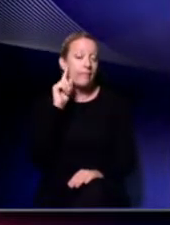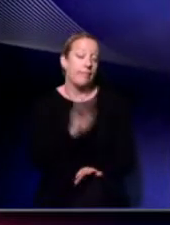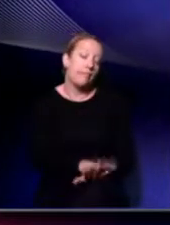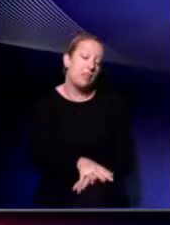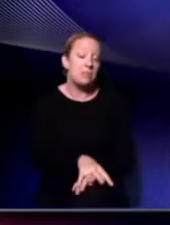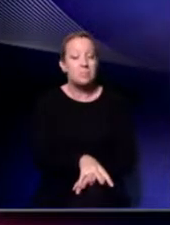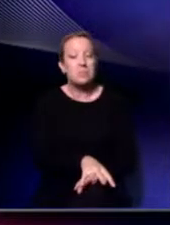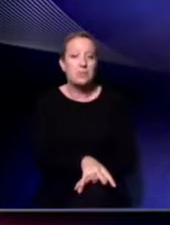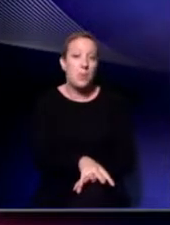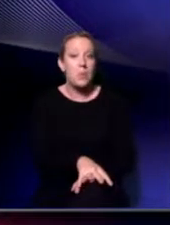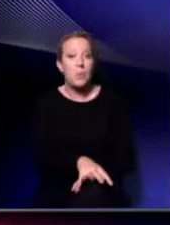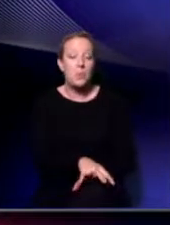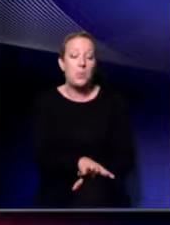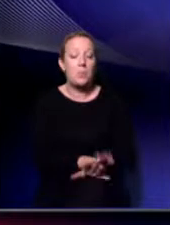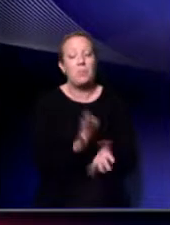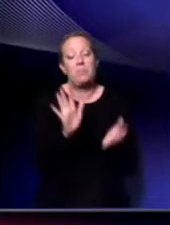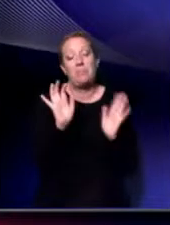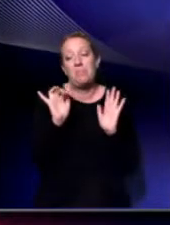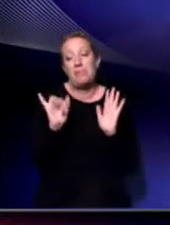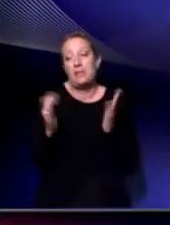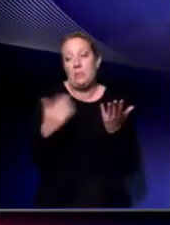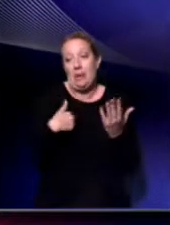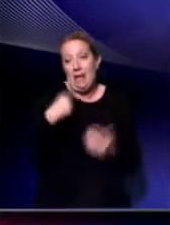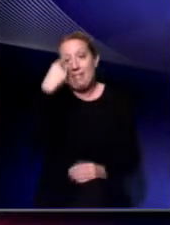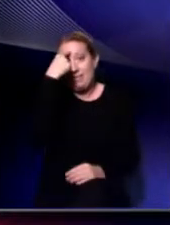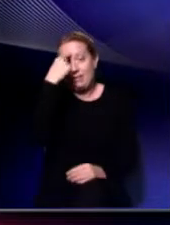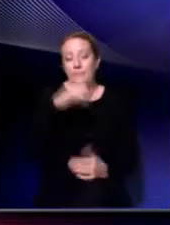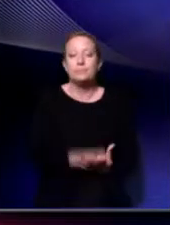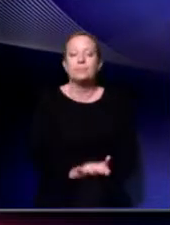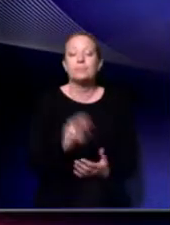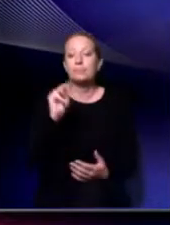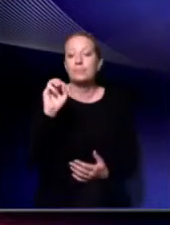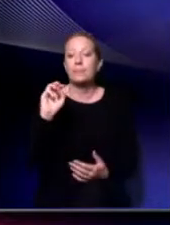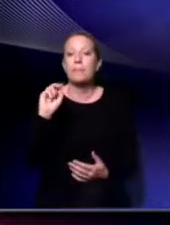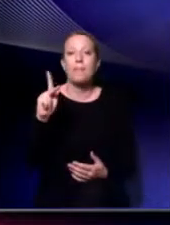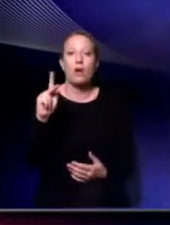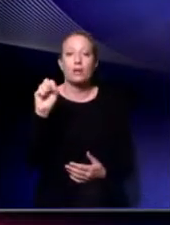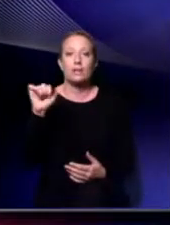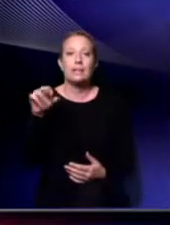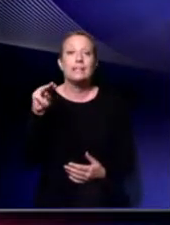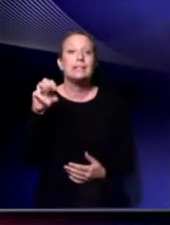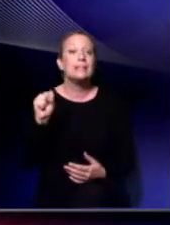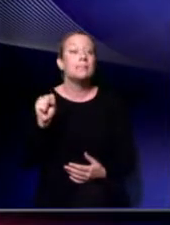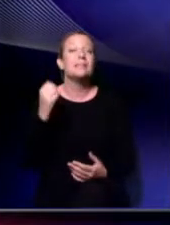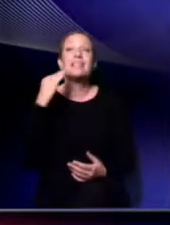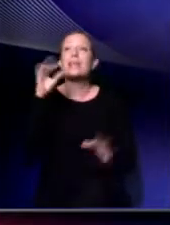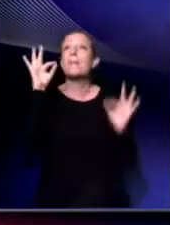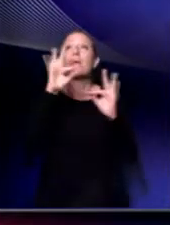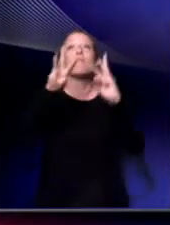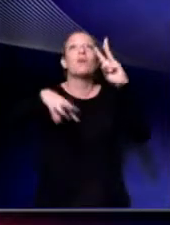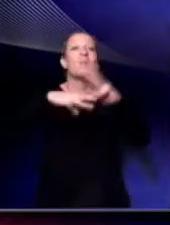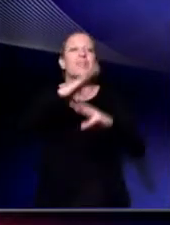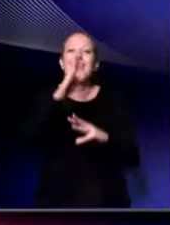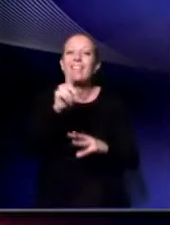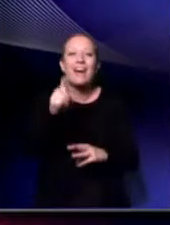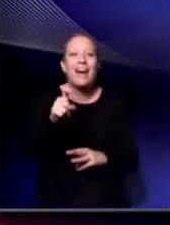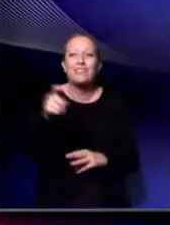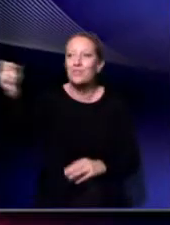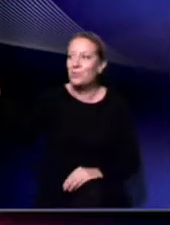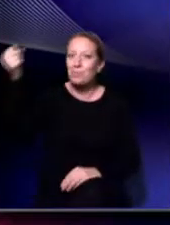that's kind of where we left it. It's Mark Sims here. In an ideal world, we'll never have to use the ombudsman. Yeah,